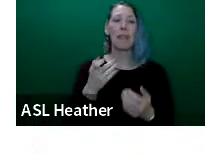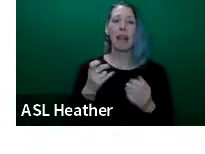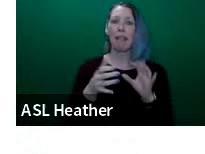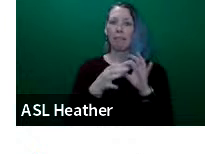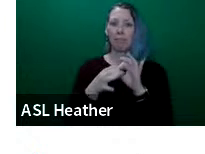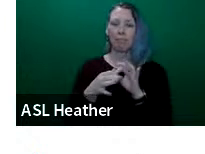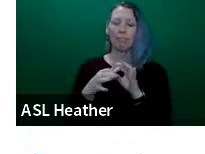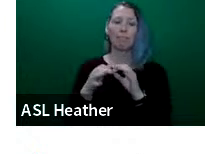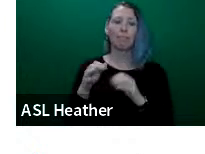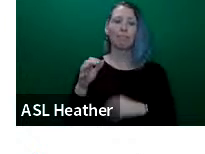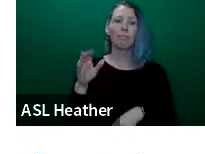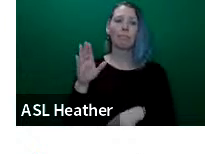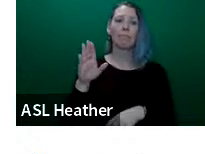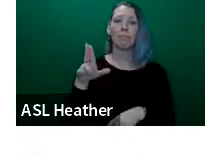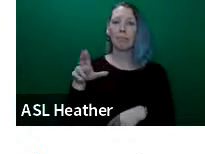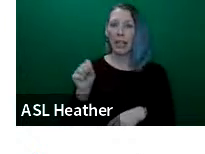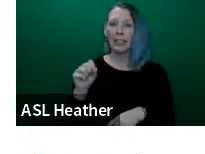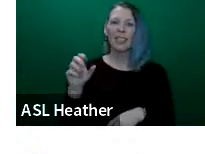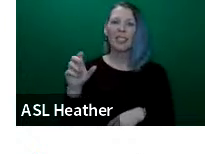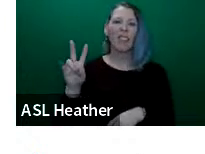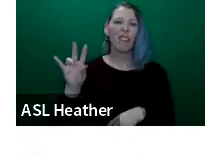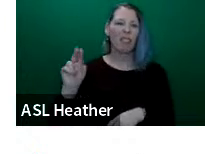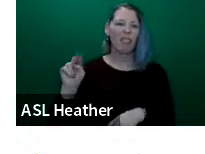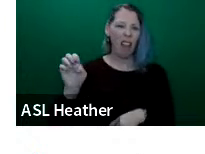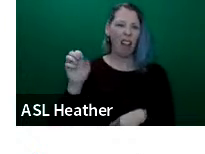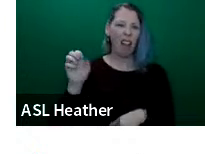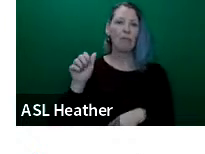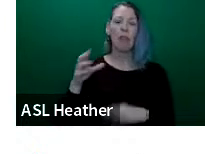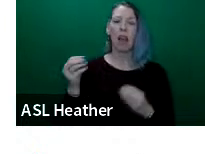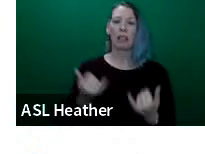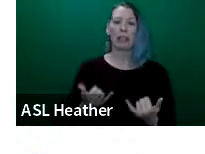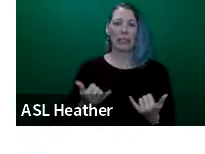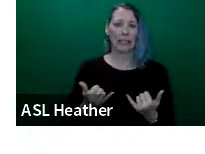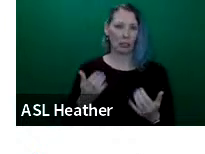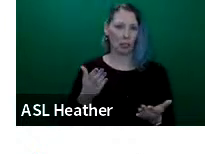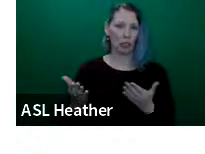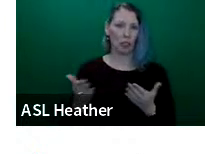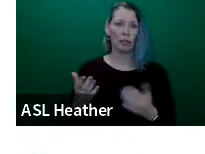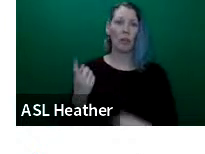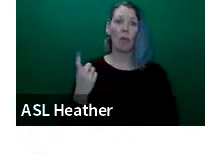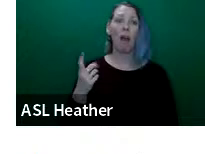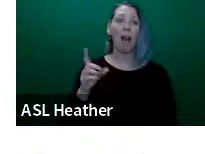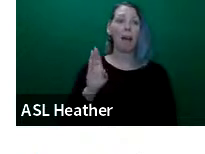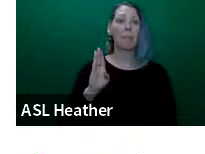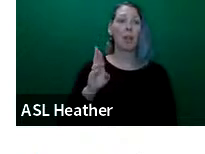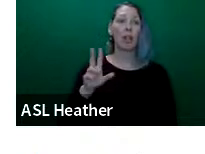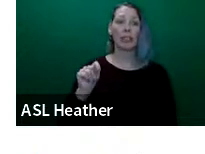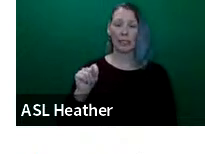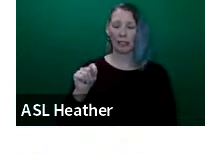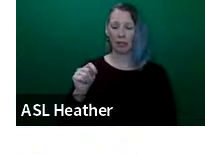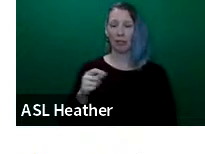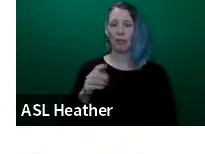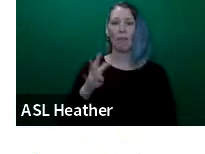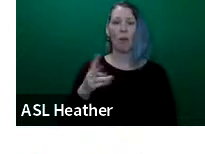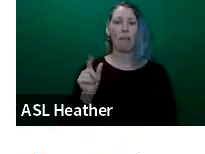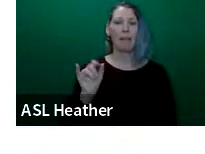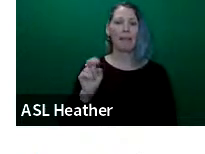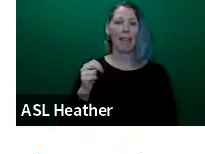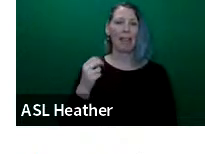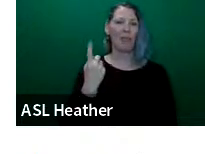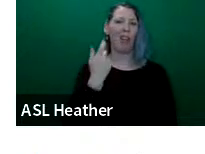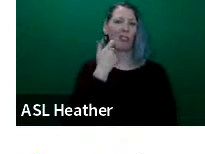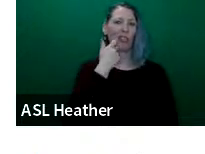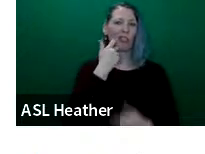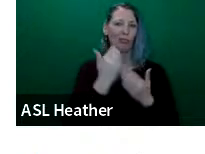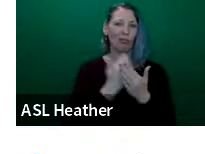system, including the existing and planned service. I mentioned one BRT line is in operation, fourth lane, one just started under construction, Mill